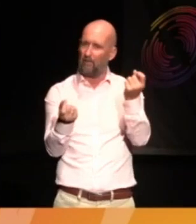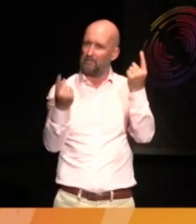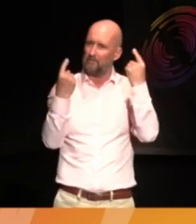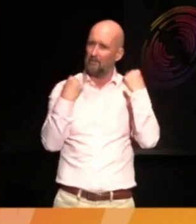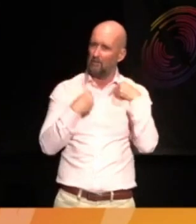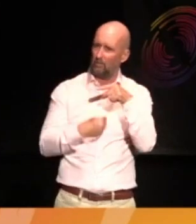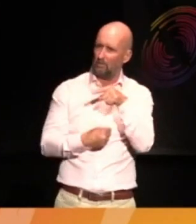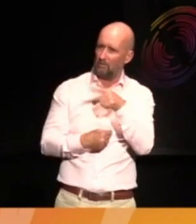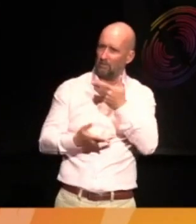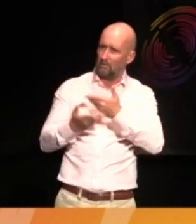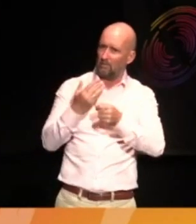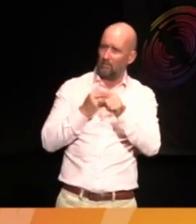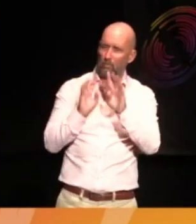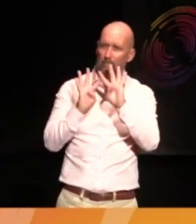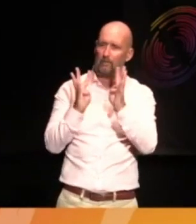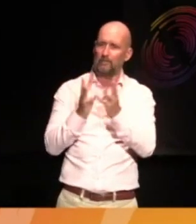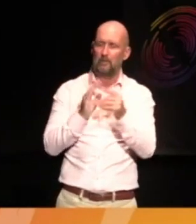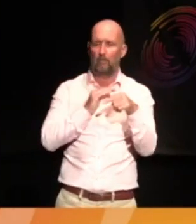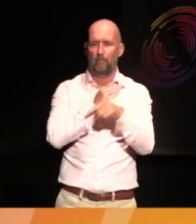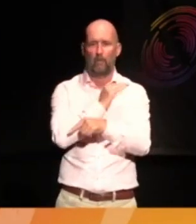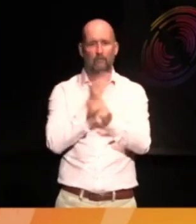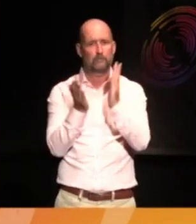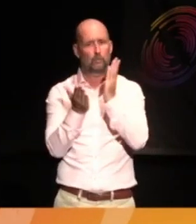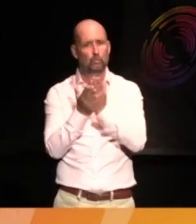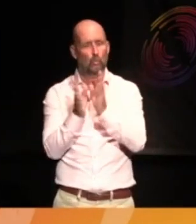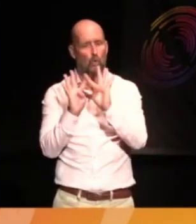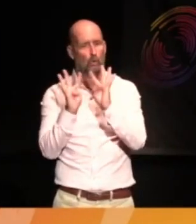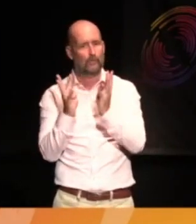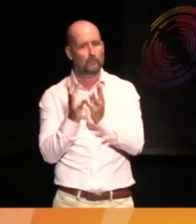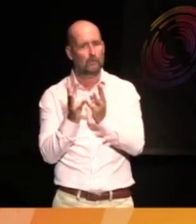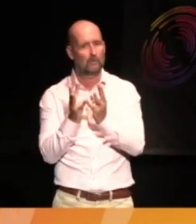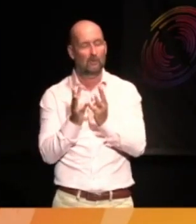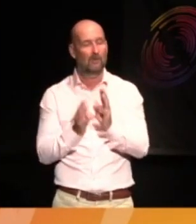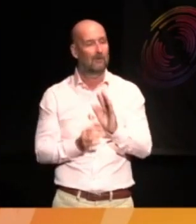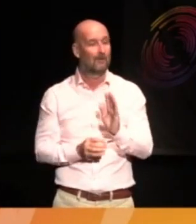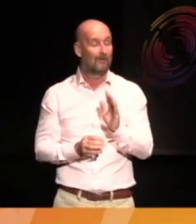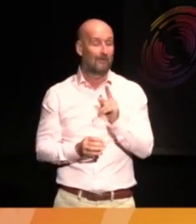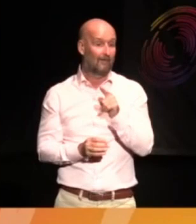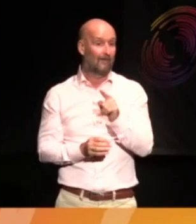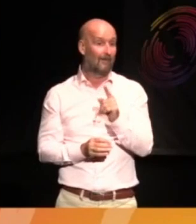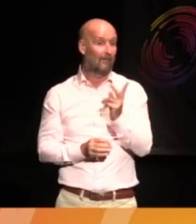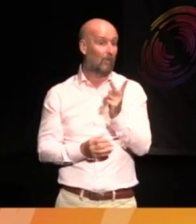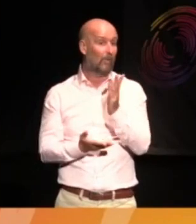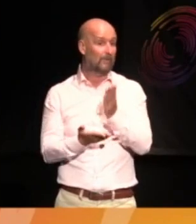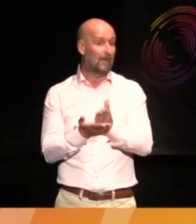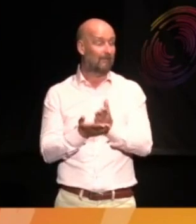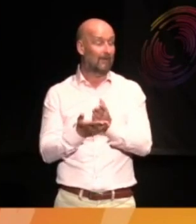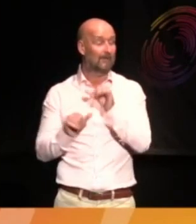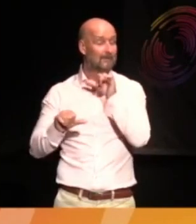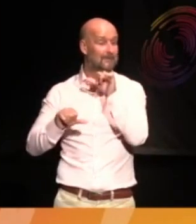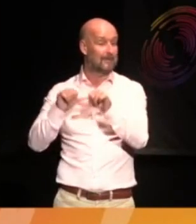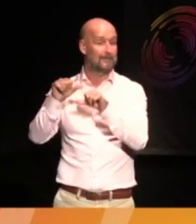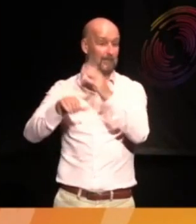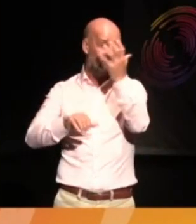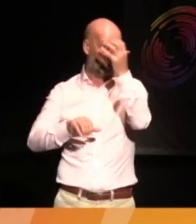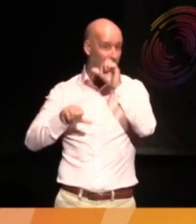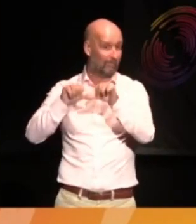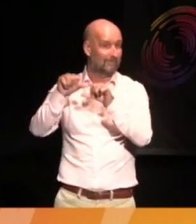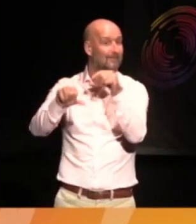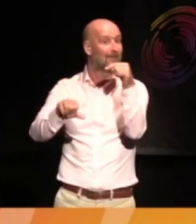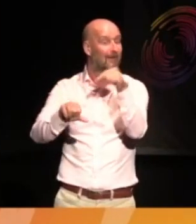from you in the Poverty Truth Commission, or what I heard in the Poverty Truth Commission? No, there's definitely systemic